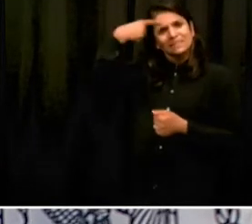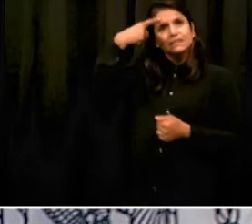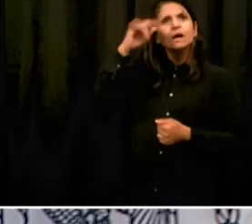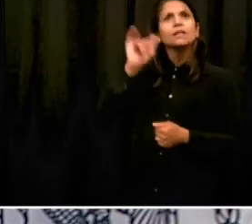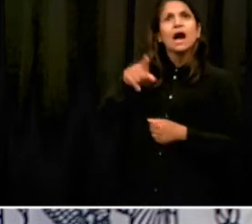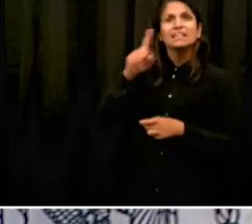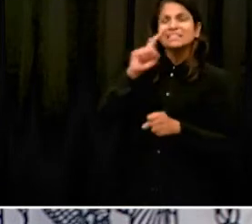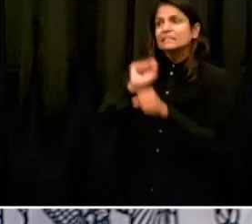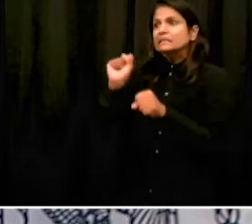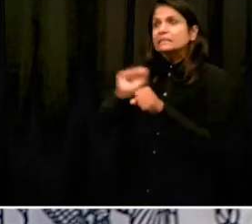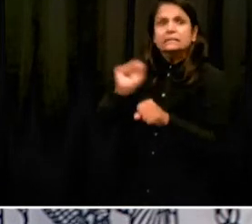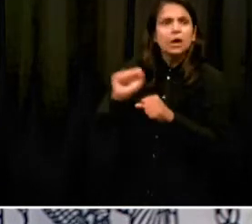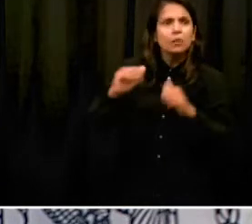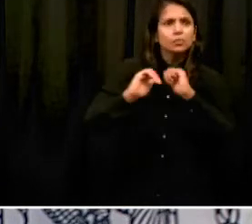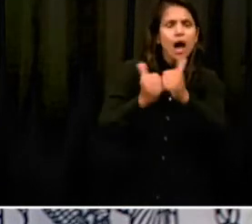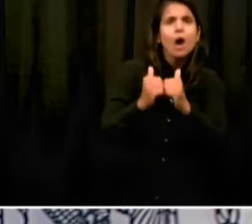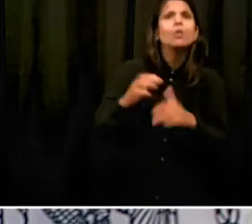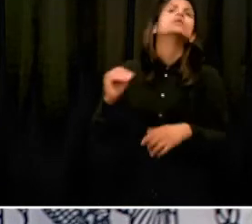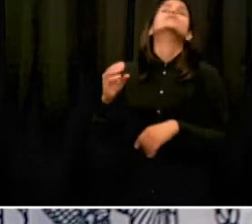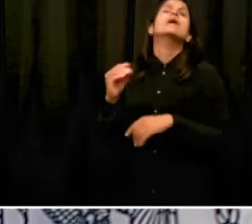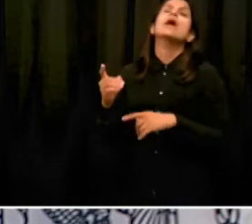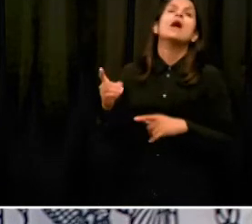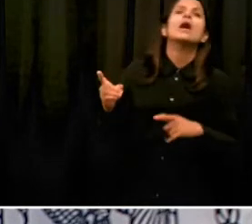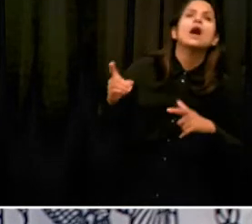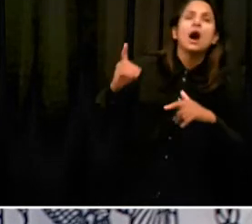are, as you know, overwhelmingly union jobs.